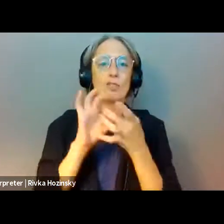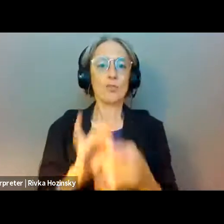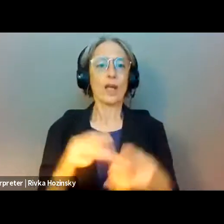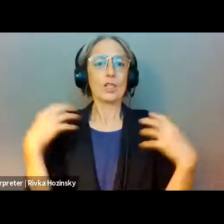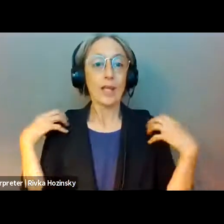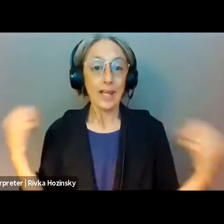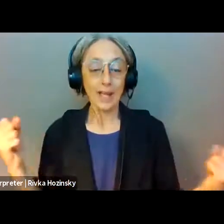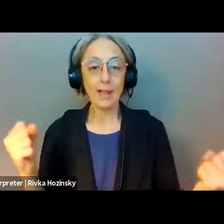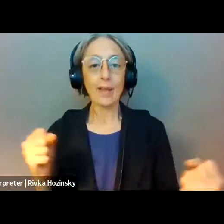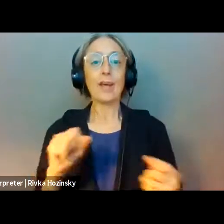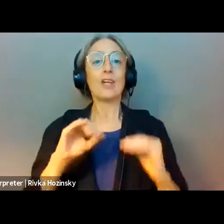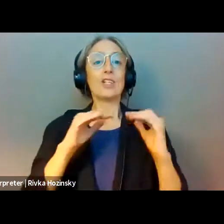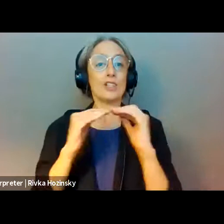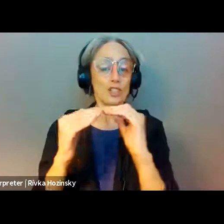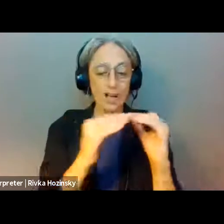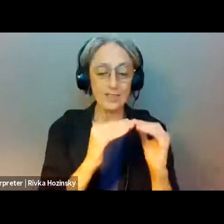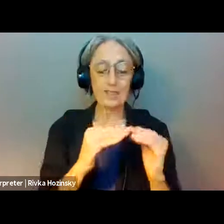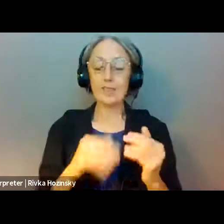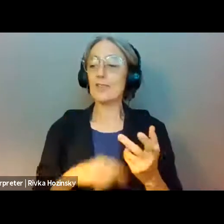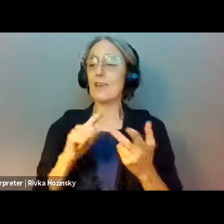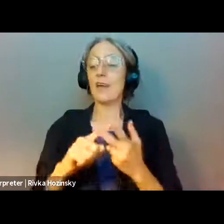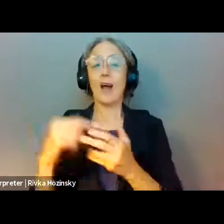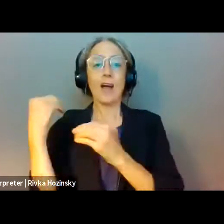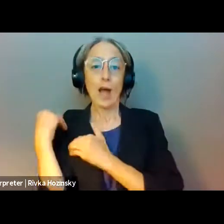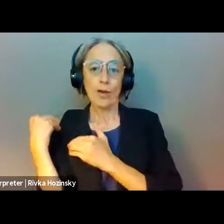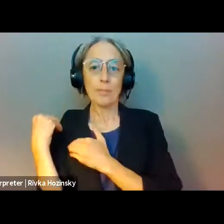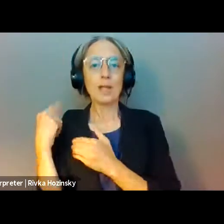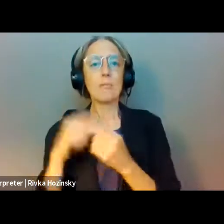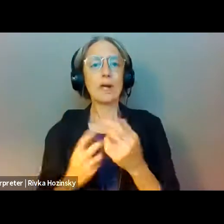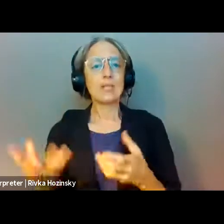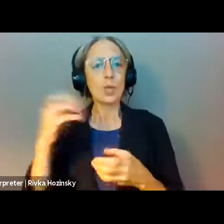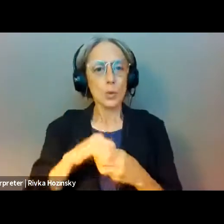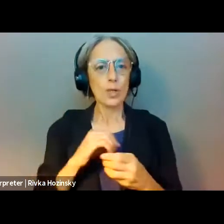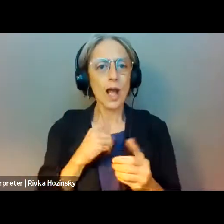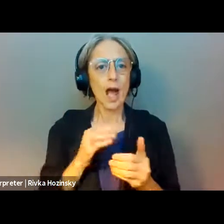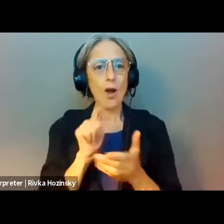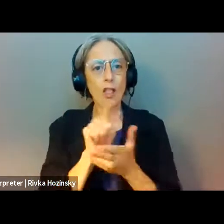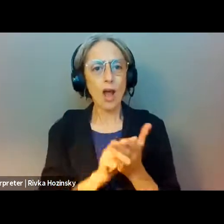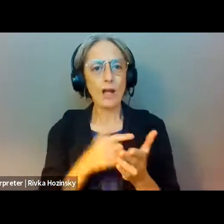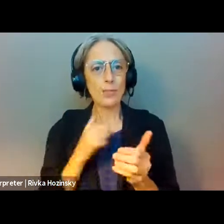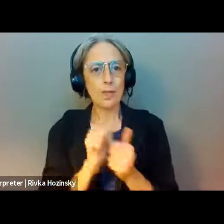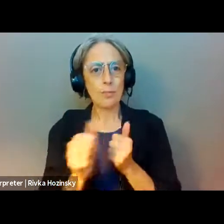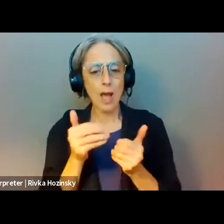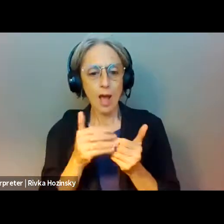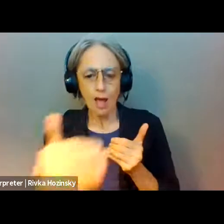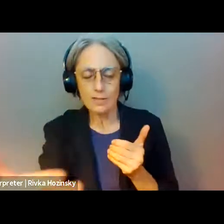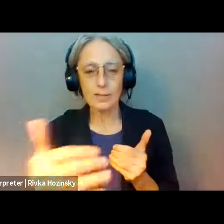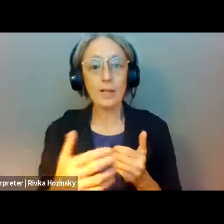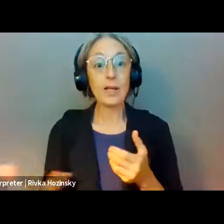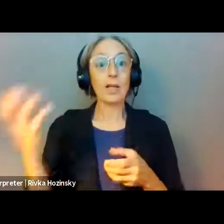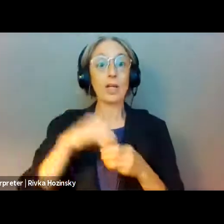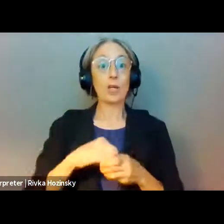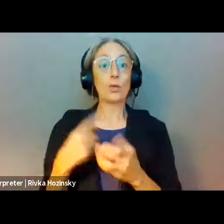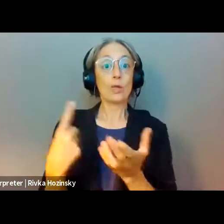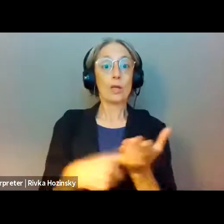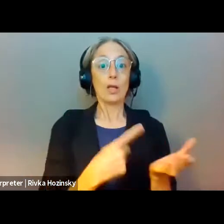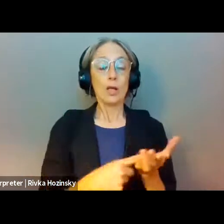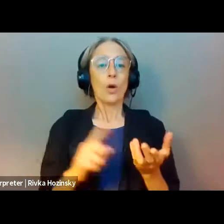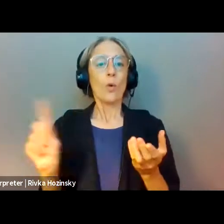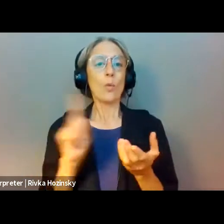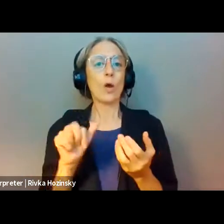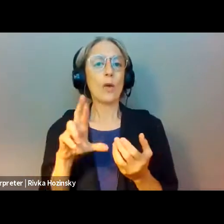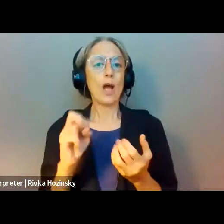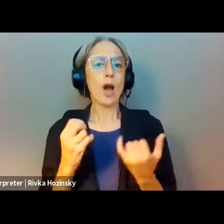justice, in legislating accountability. And that begins with honest conversation about where we stand. And